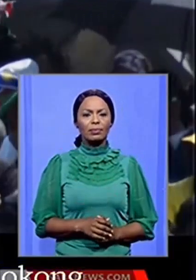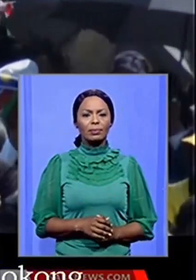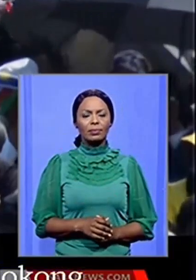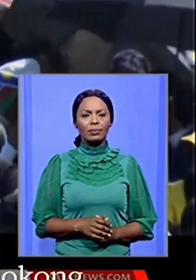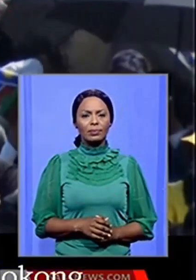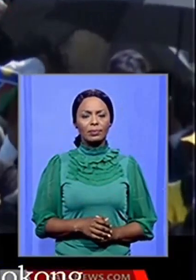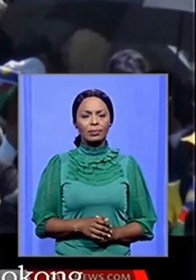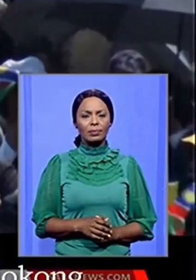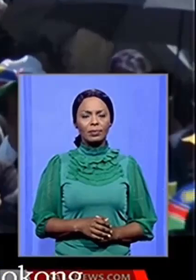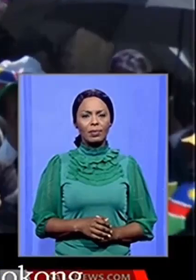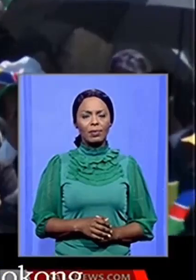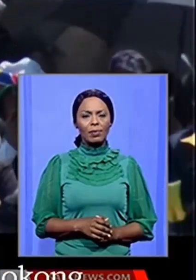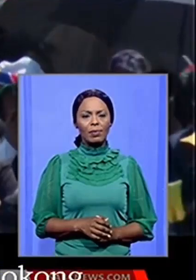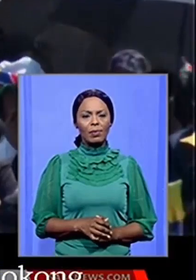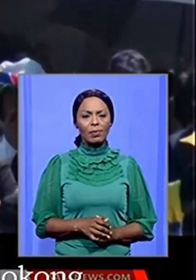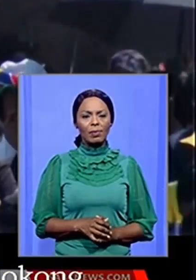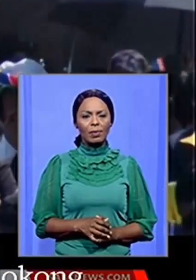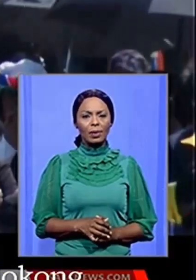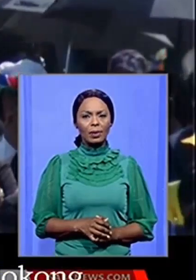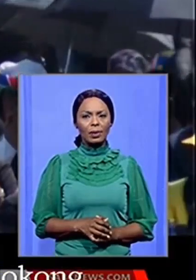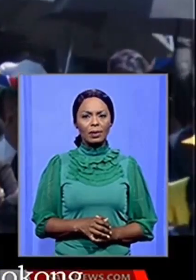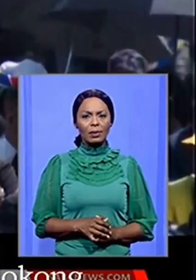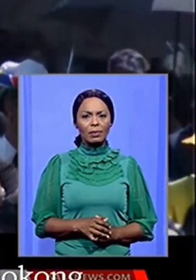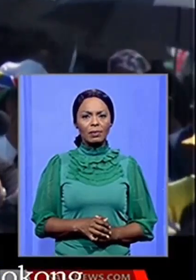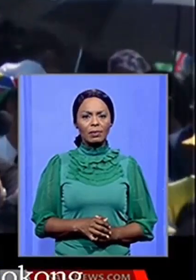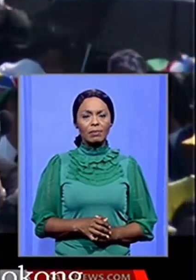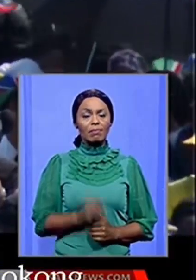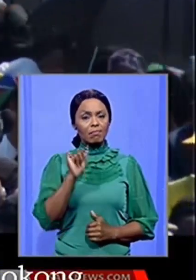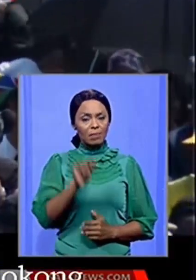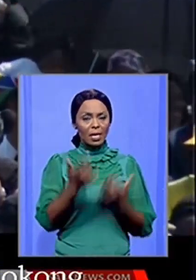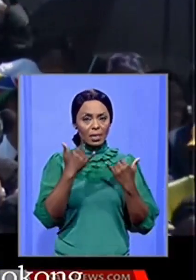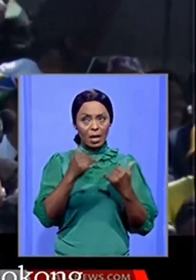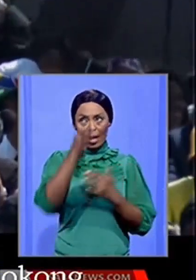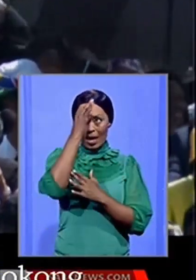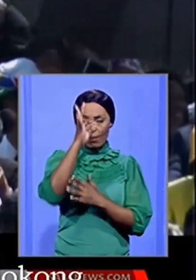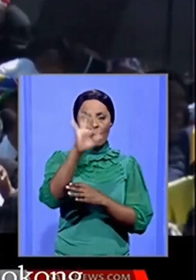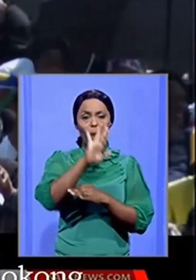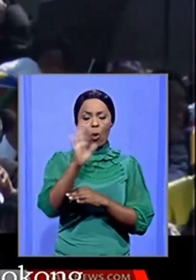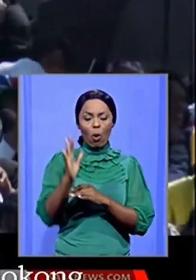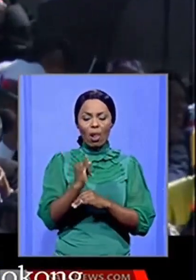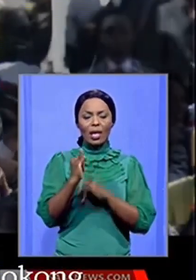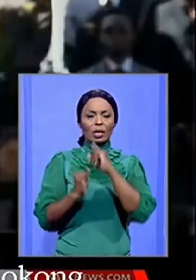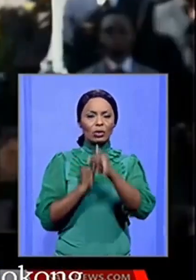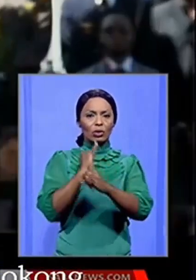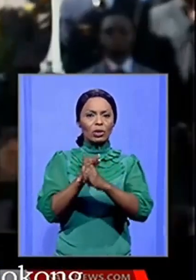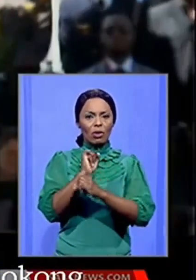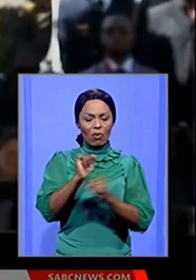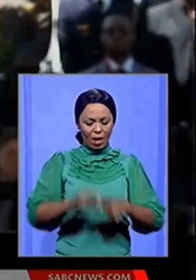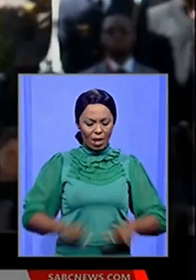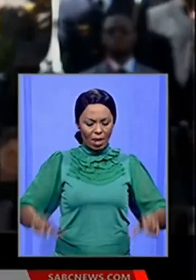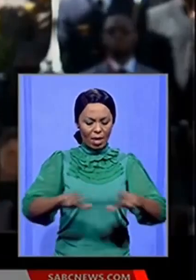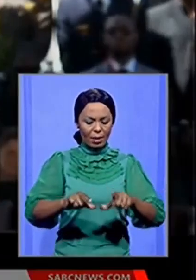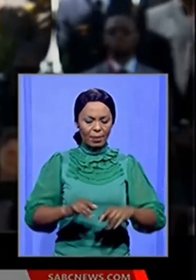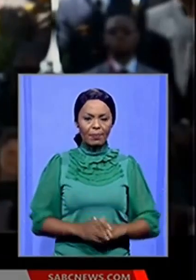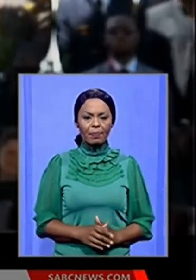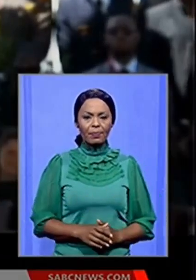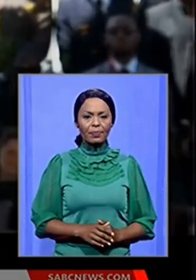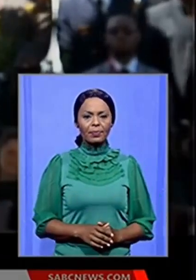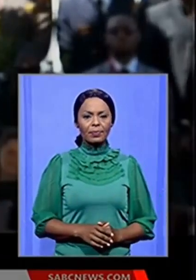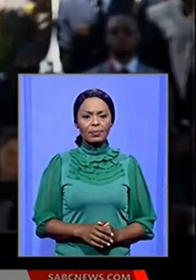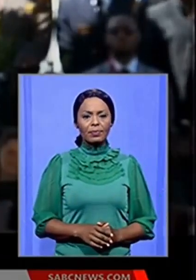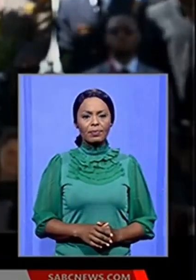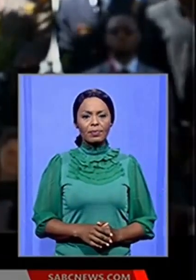In our governance, we will continue to uphold the Constitution of the land as the supreme law.